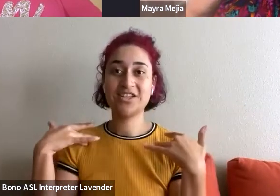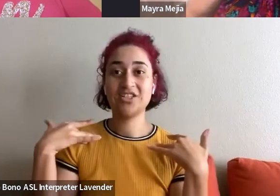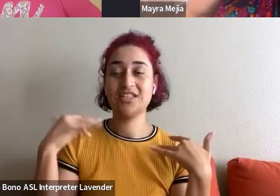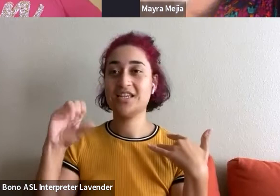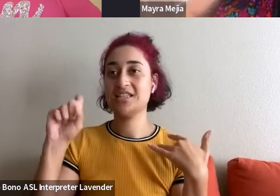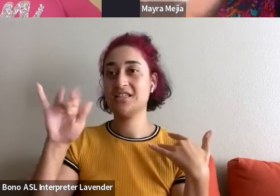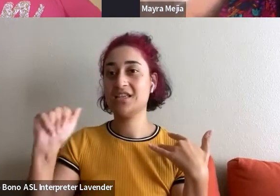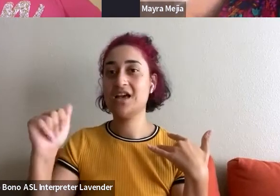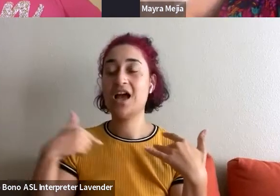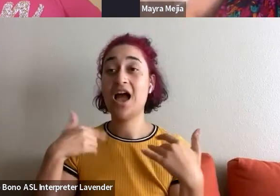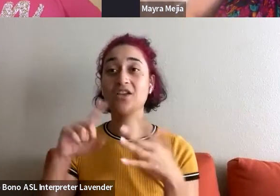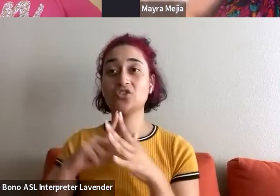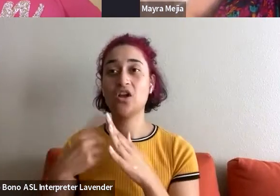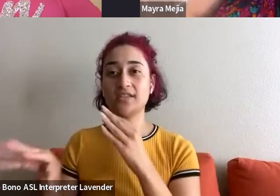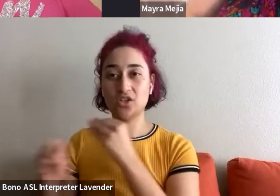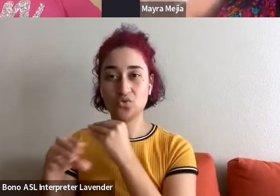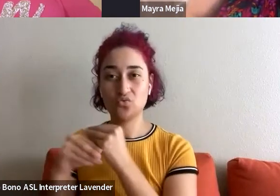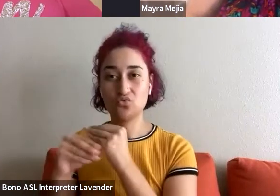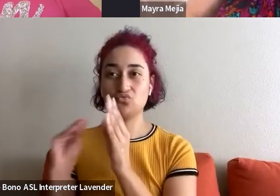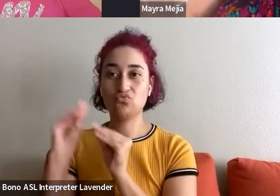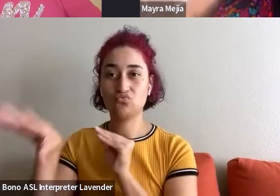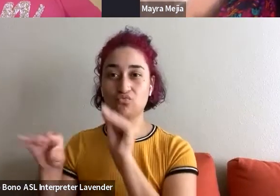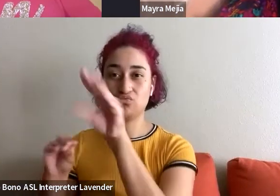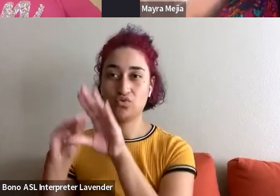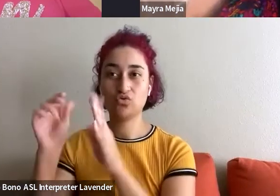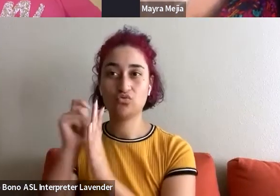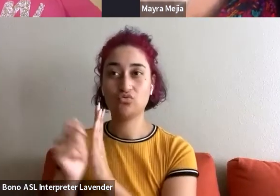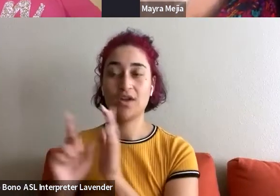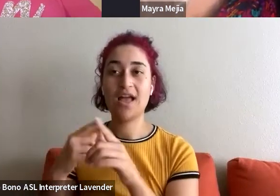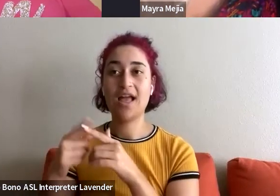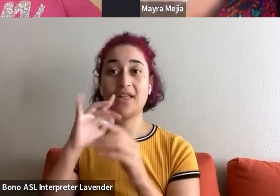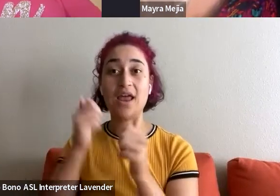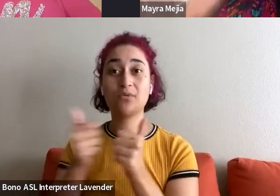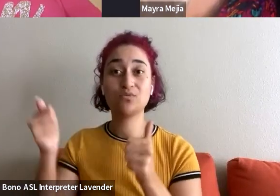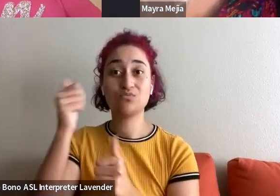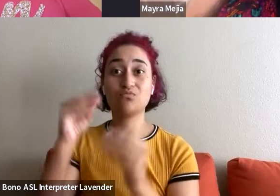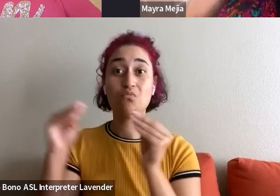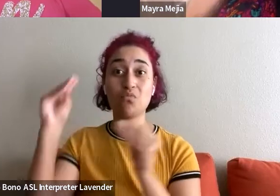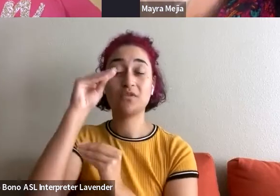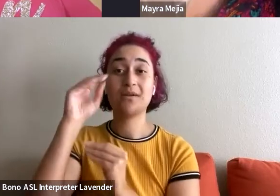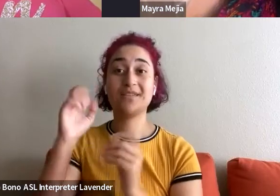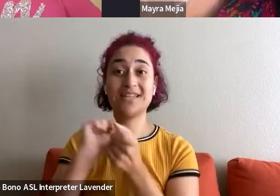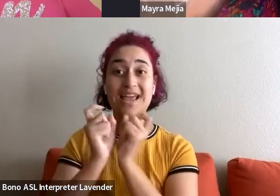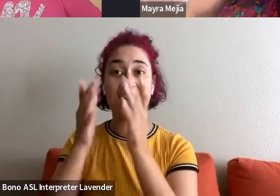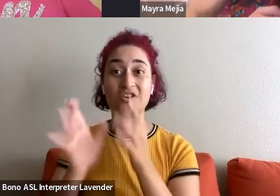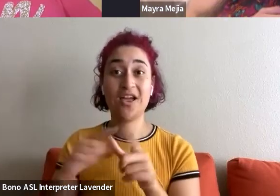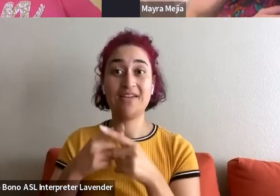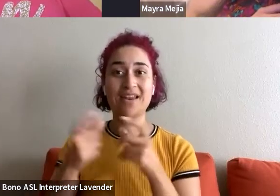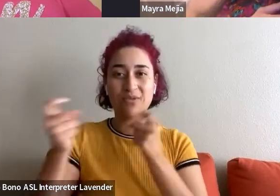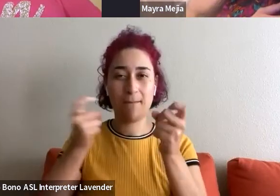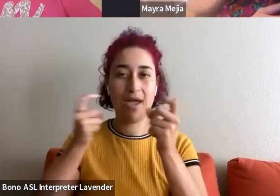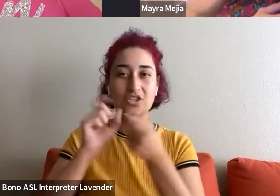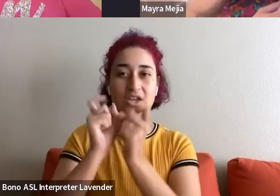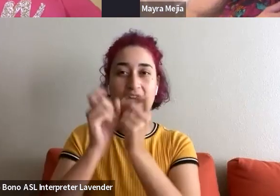out as a contributor. And then I started, moved up as an editor, all the way up to a managing editor for